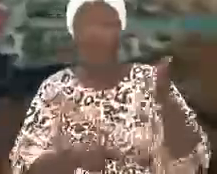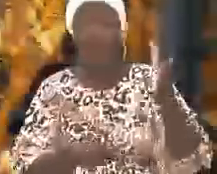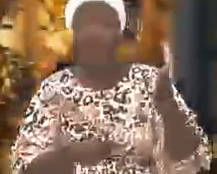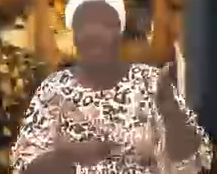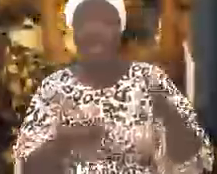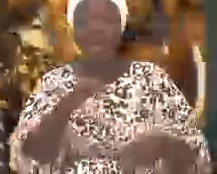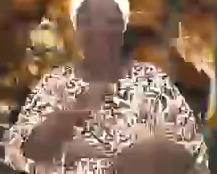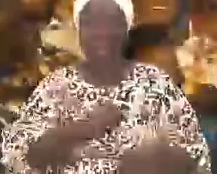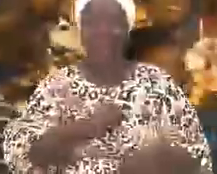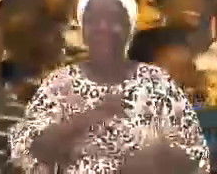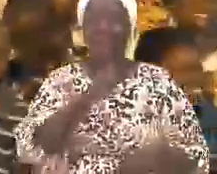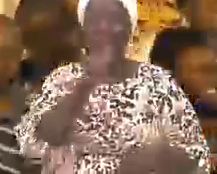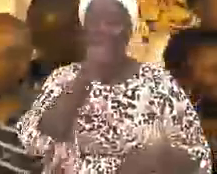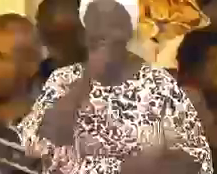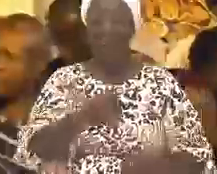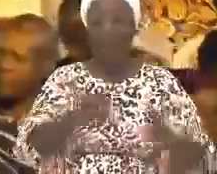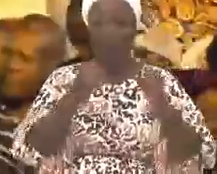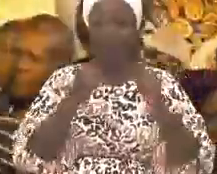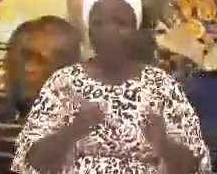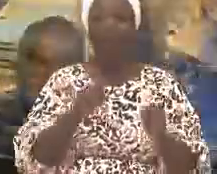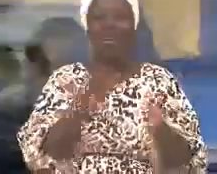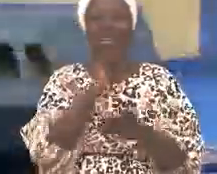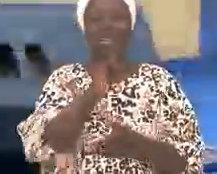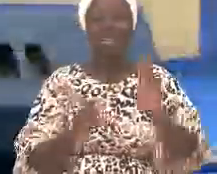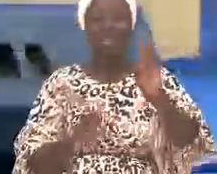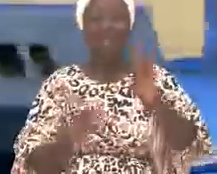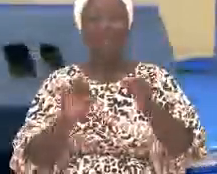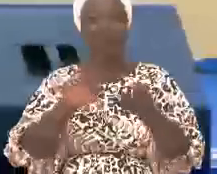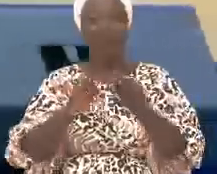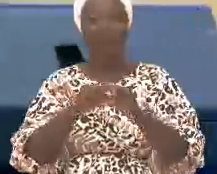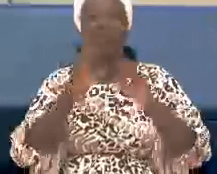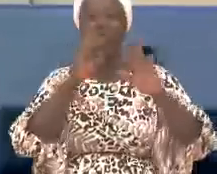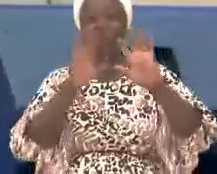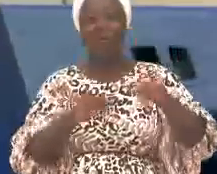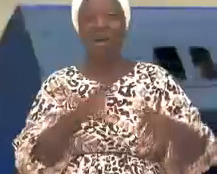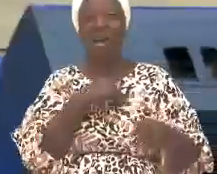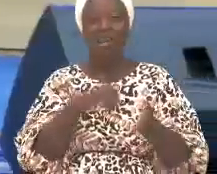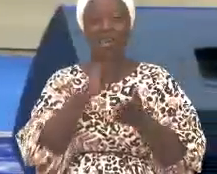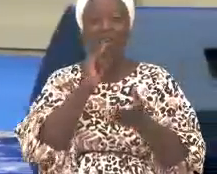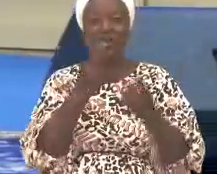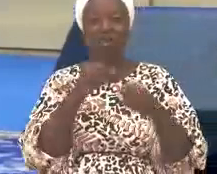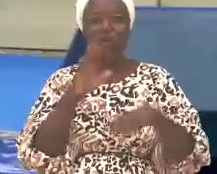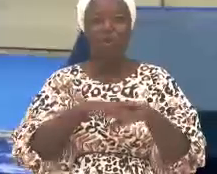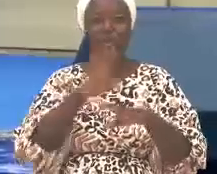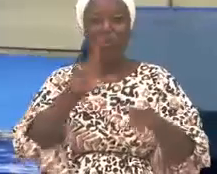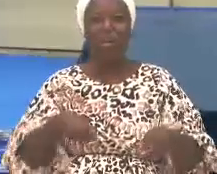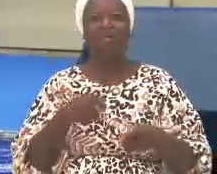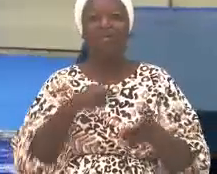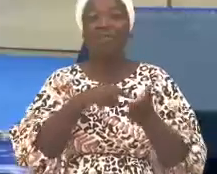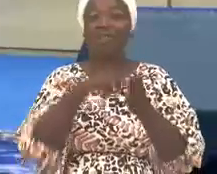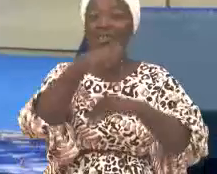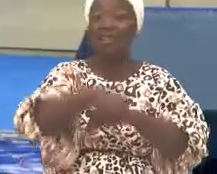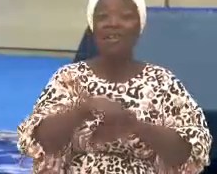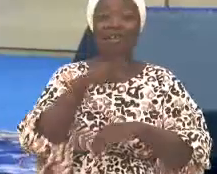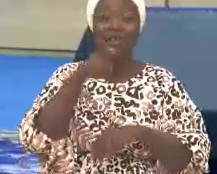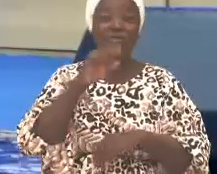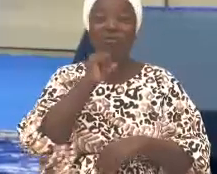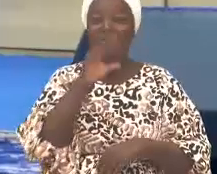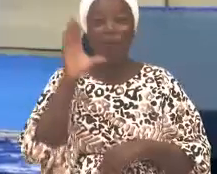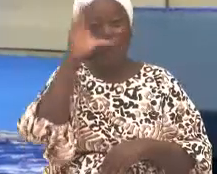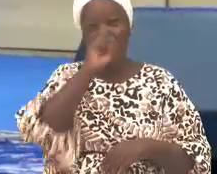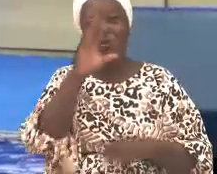that's a sevenfold shower and it's coming upon your life. Tonight, you will not miss your